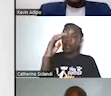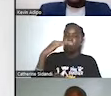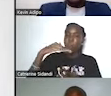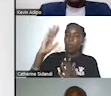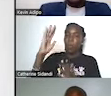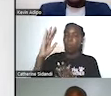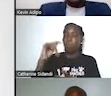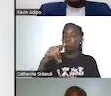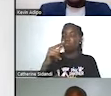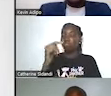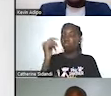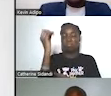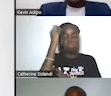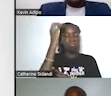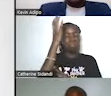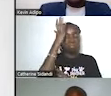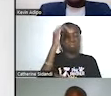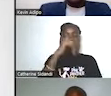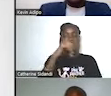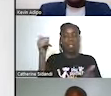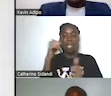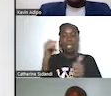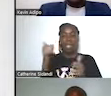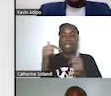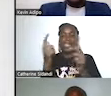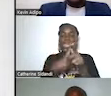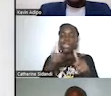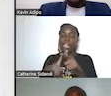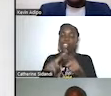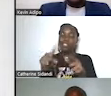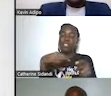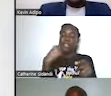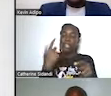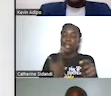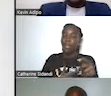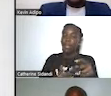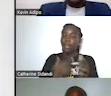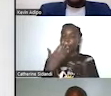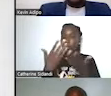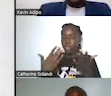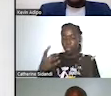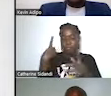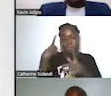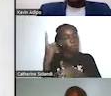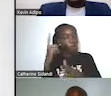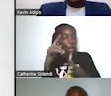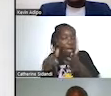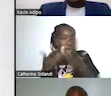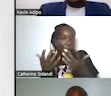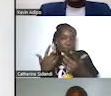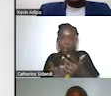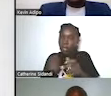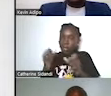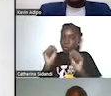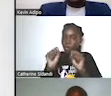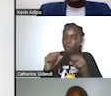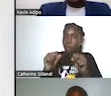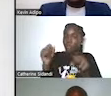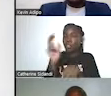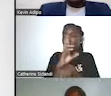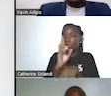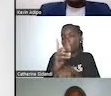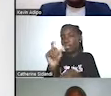head. And just a tip on how we can analyze this data. Okay, when